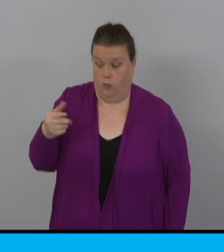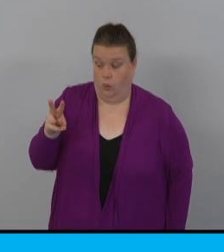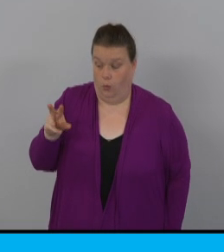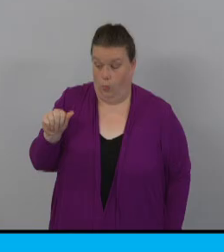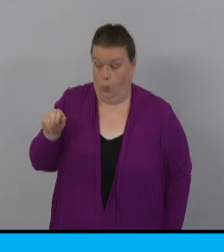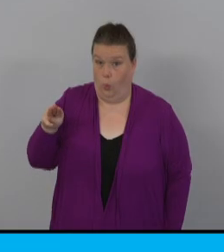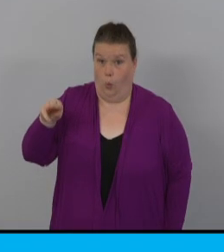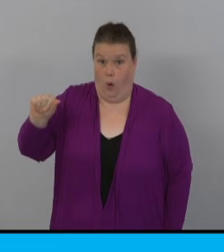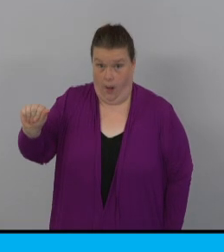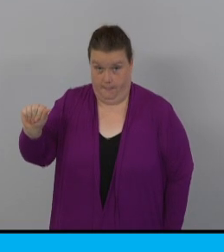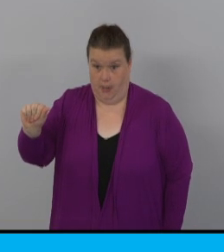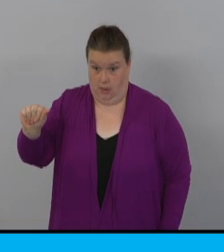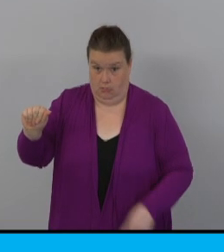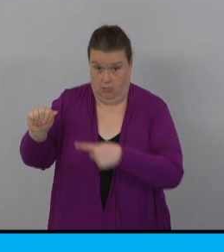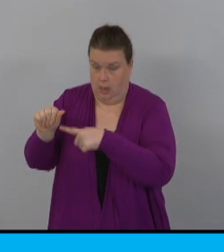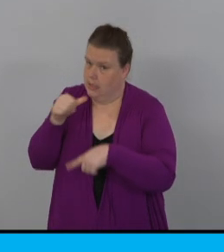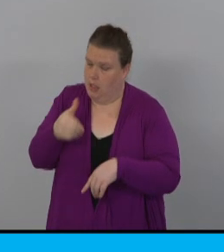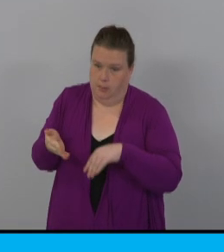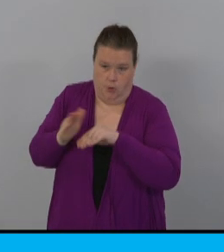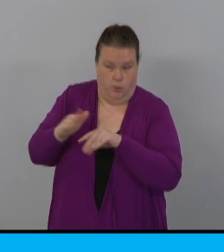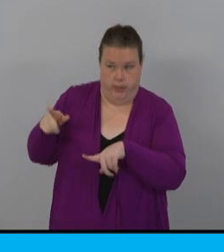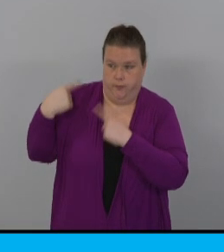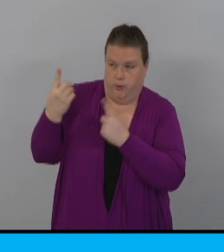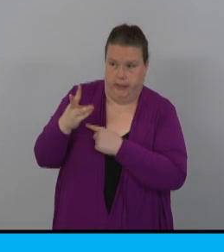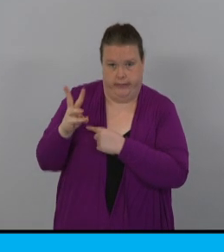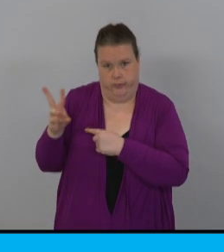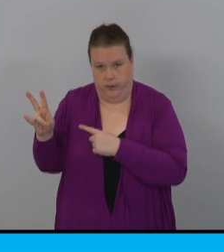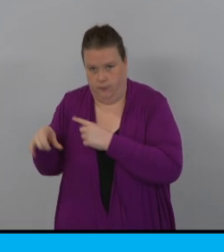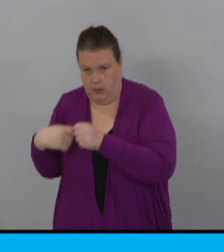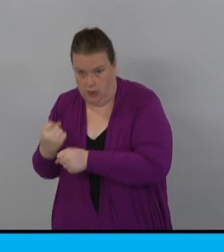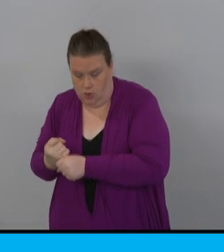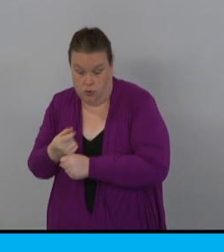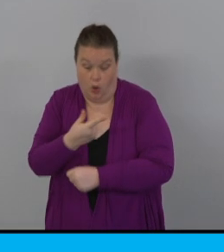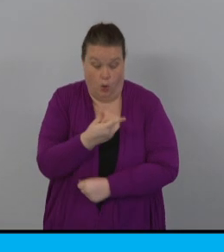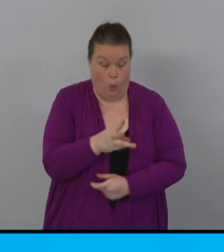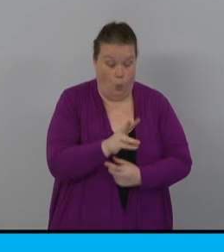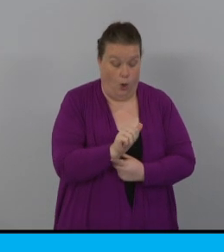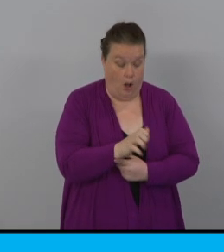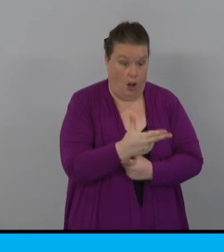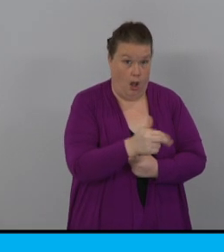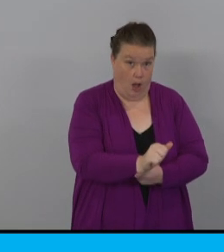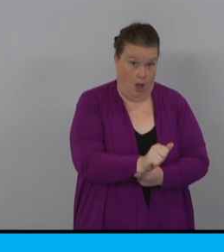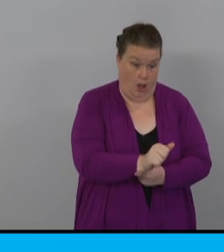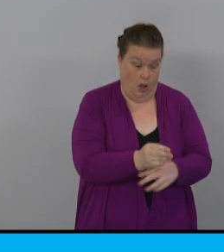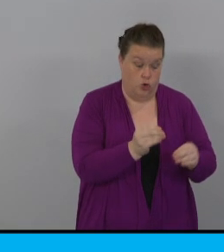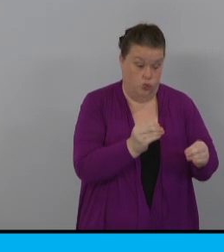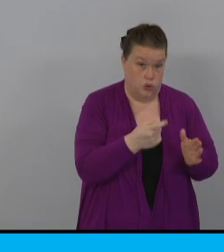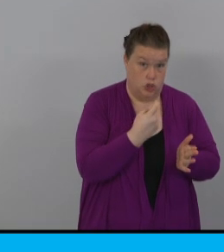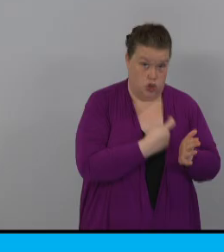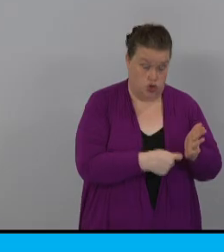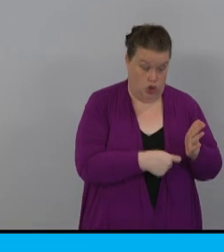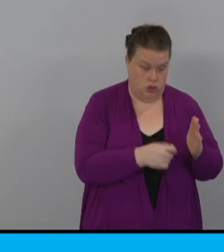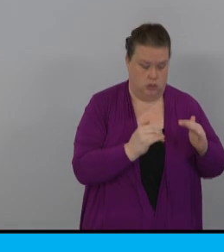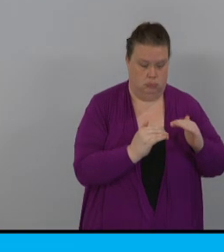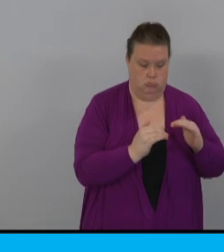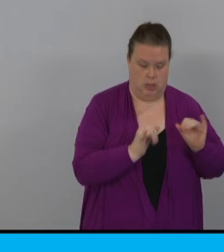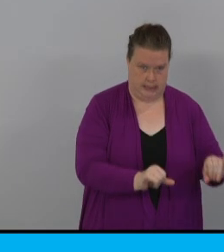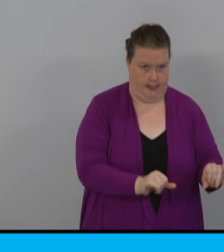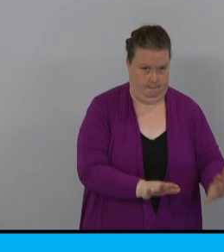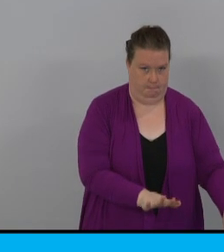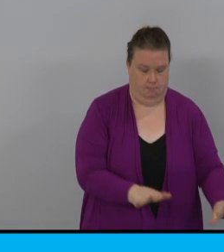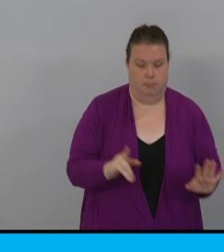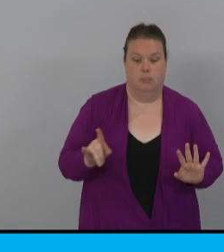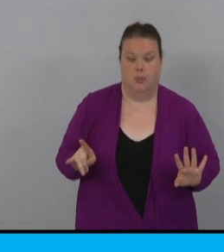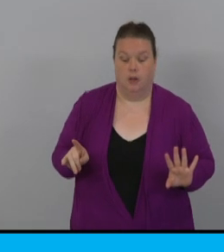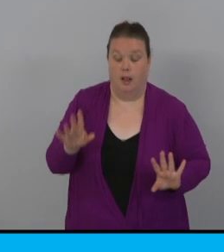raised in, I don't know, 6 or 7 years. So we raised it slightly. But while that